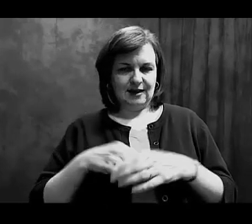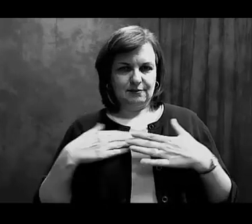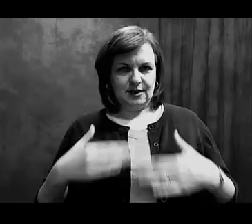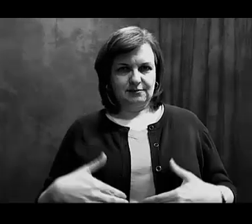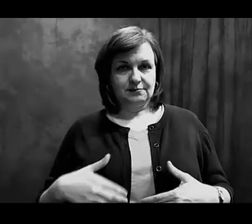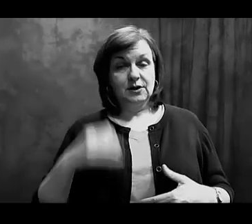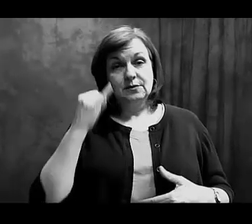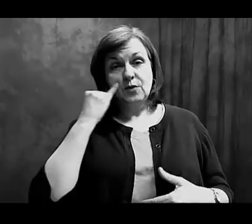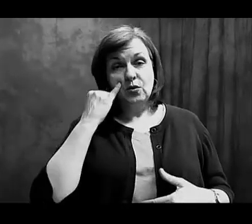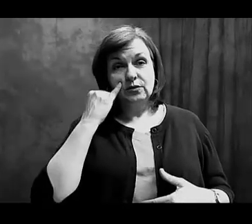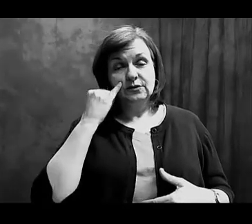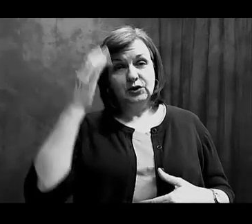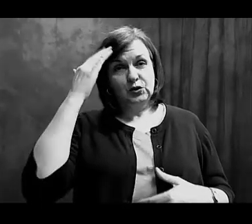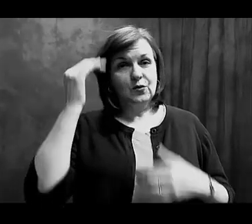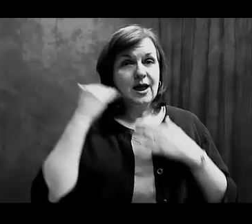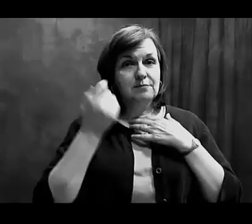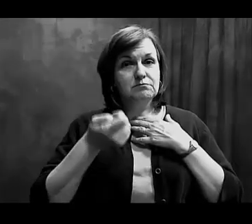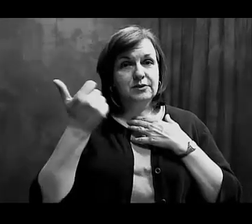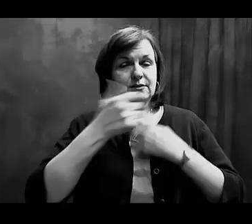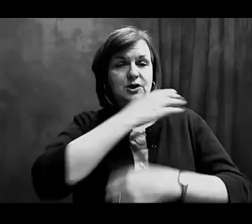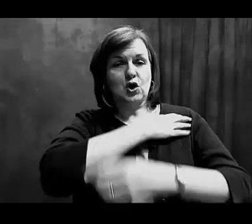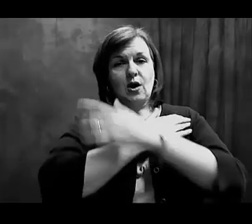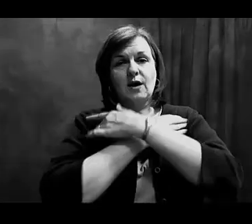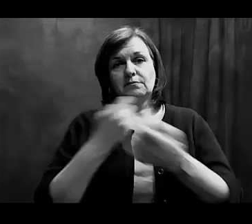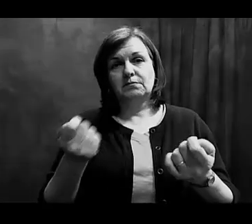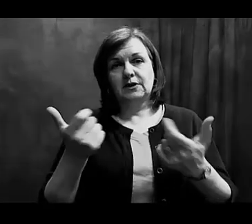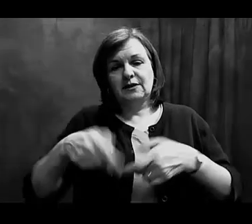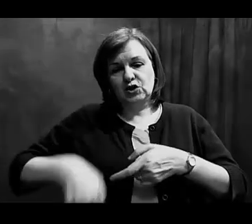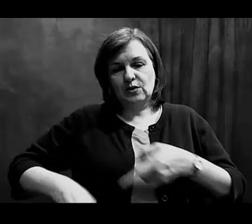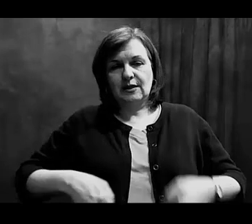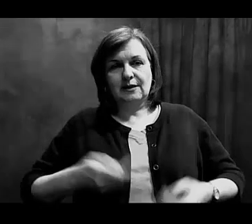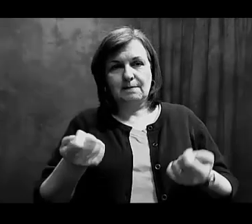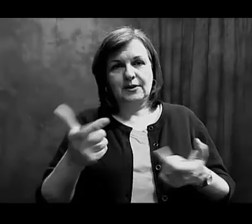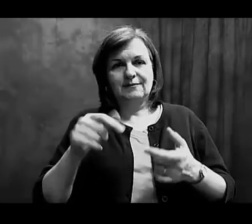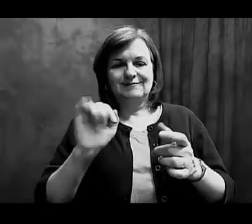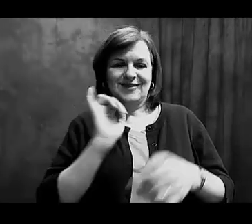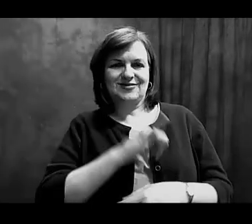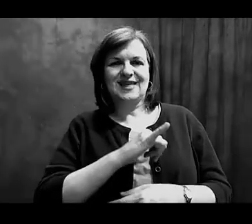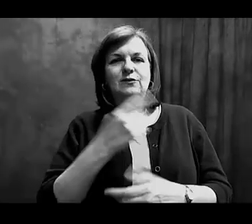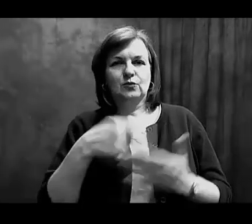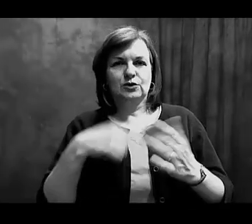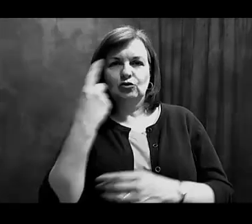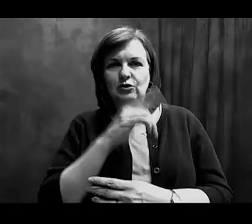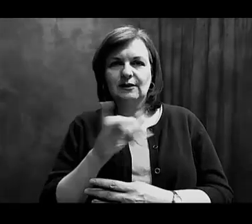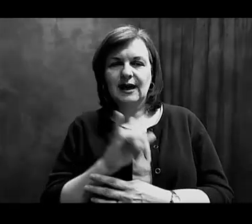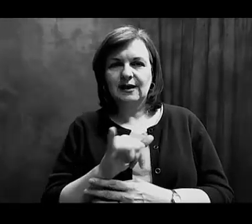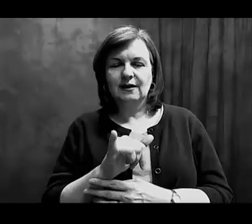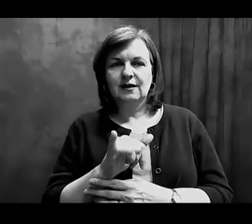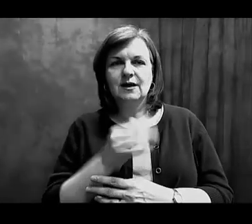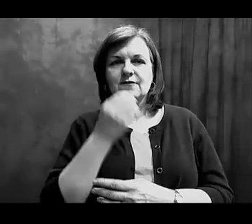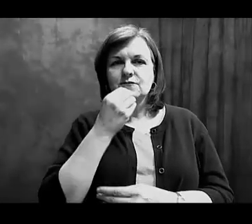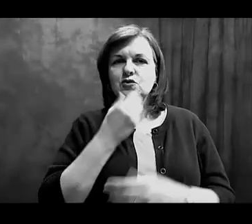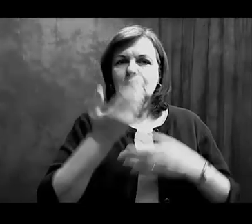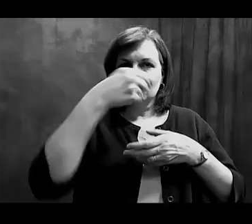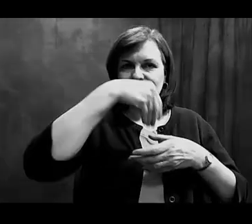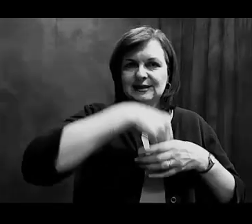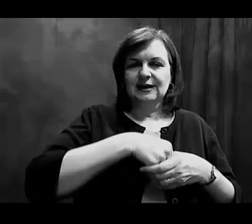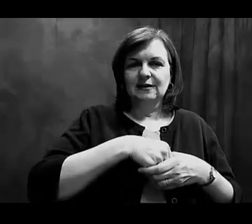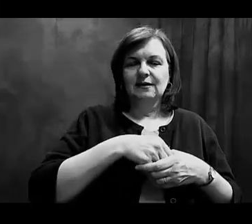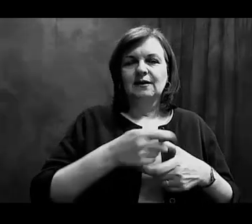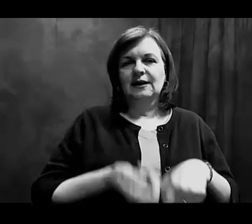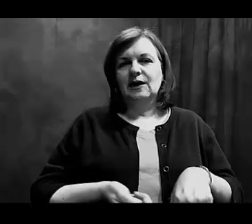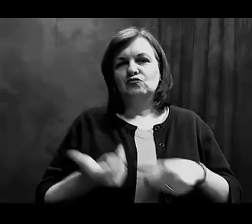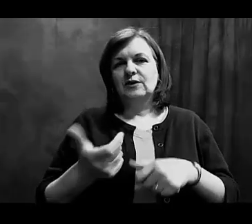that internally. If we take off your arms, legs, and head, this is kind of what you look like. We're looking at bringing in